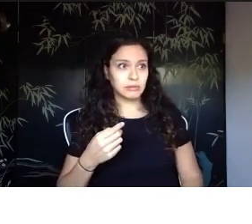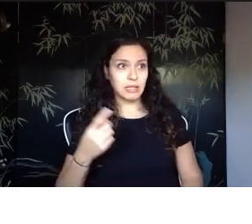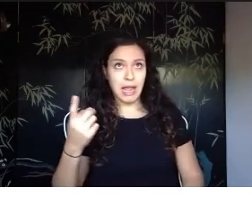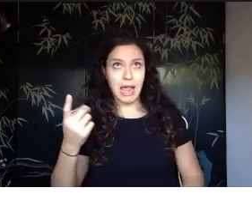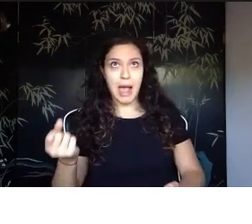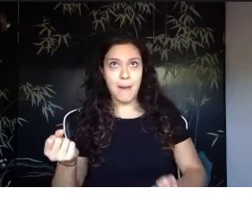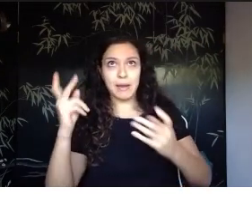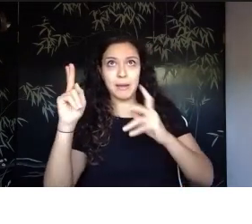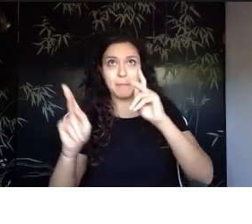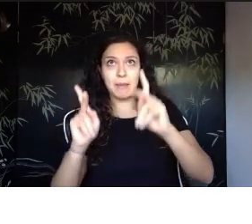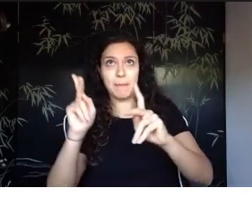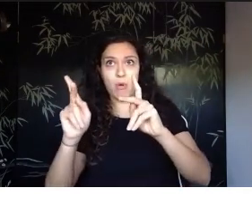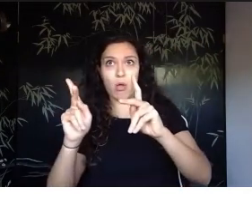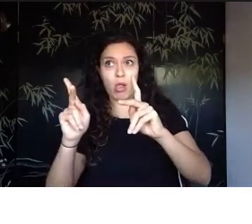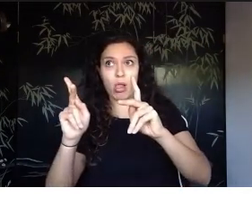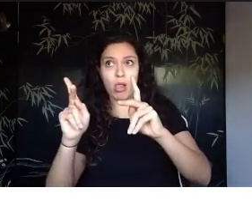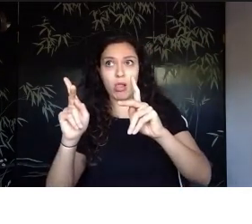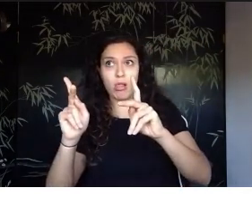thing as